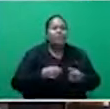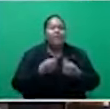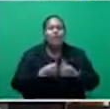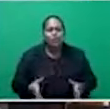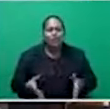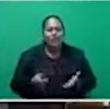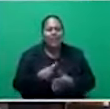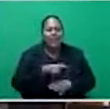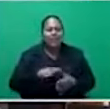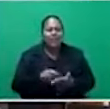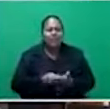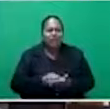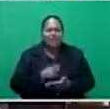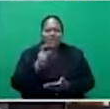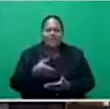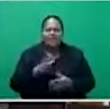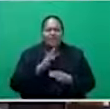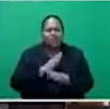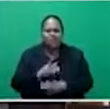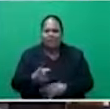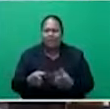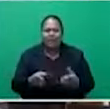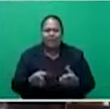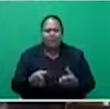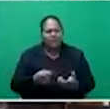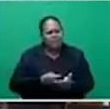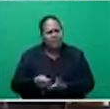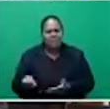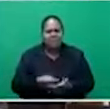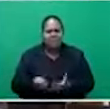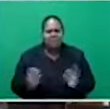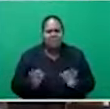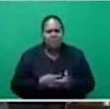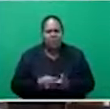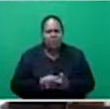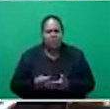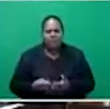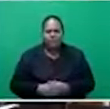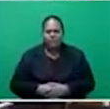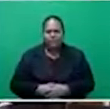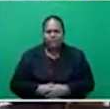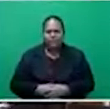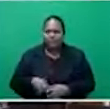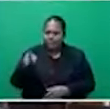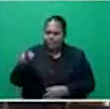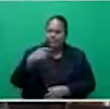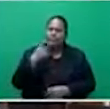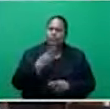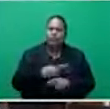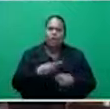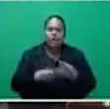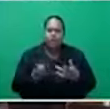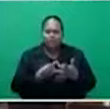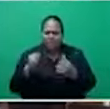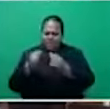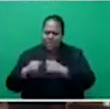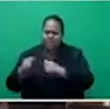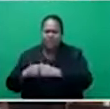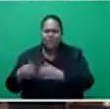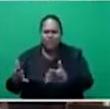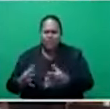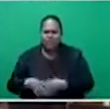cane. Honourable Tanya Wanganika spoke about landless people. She did not mention these people. She only talked about the